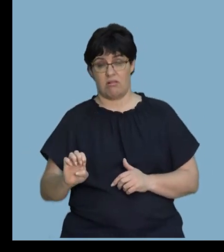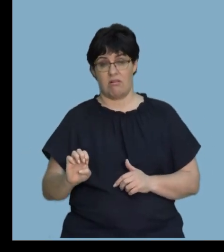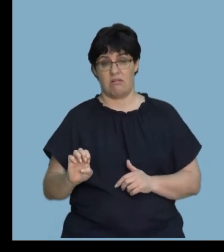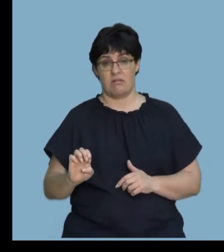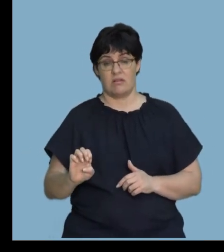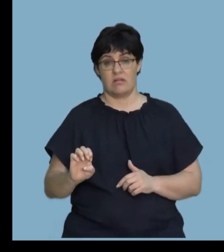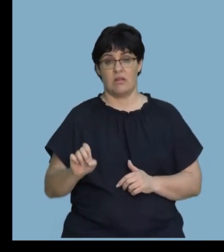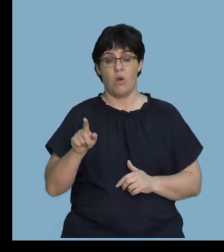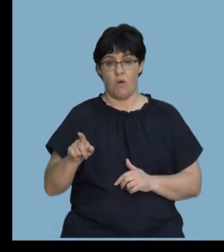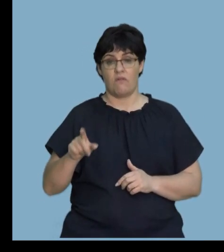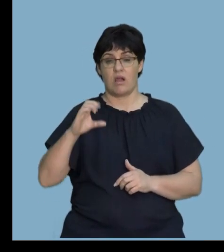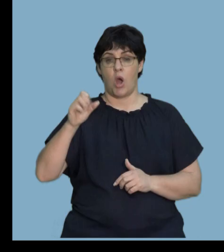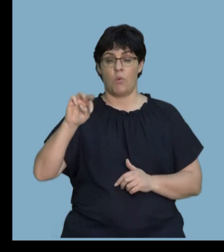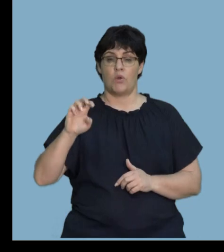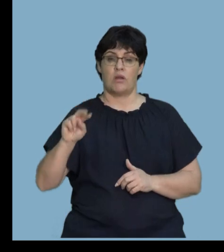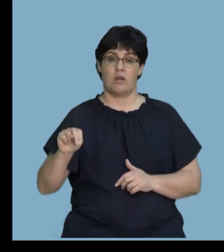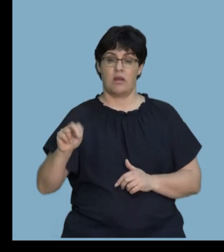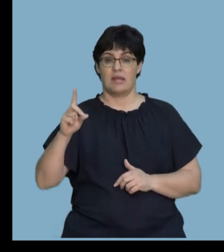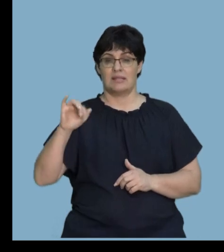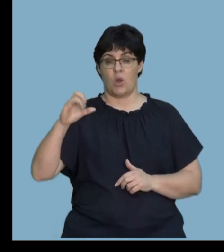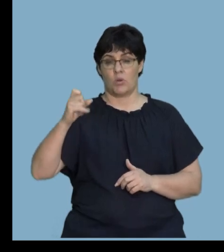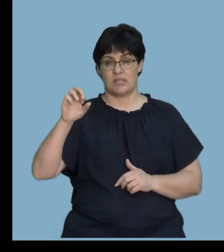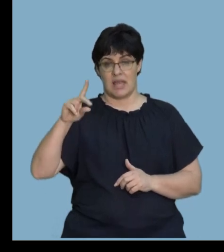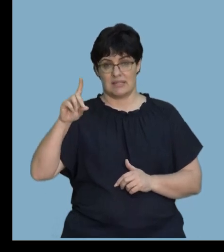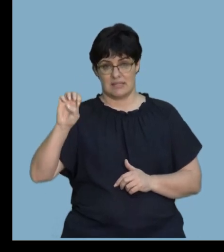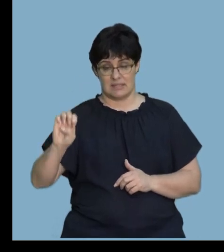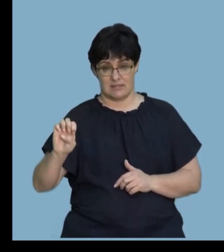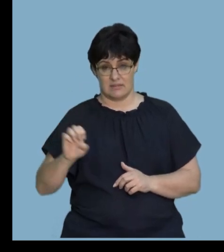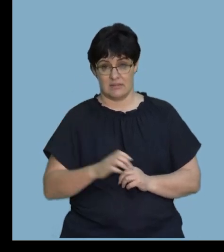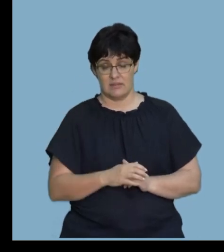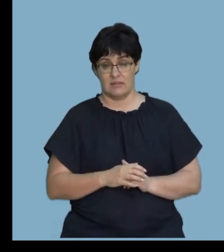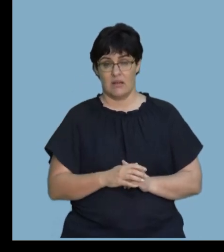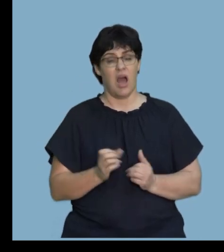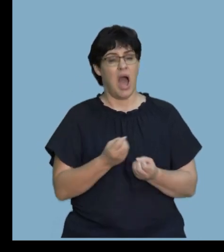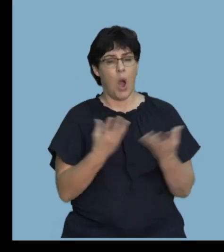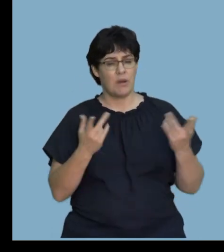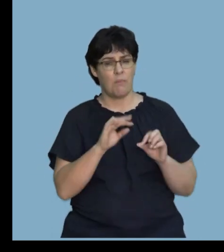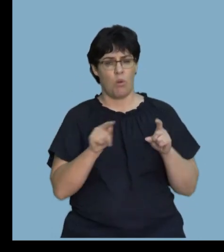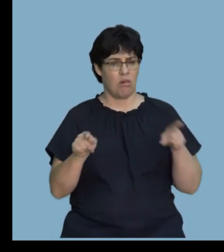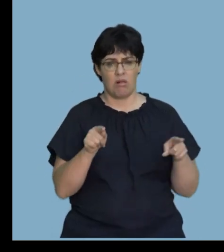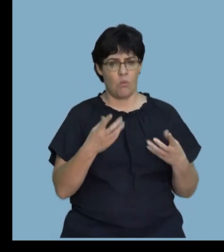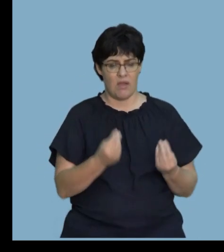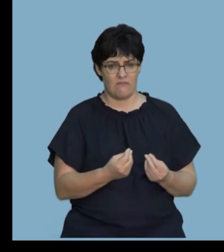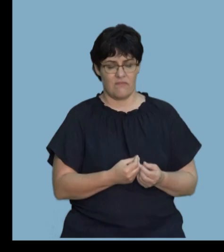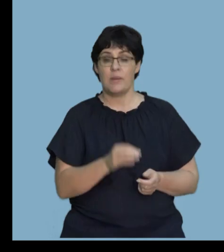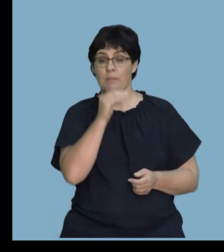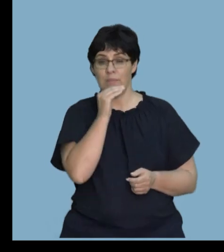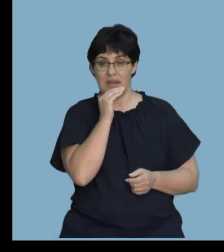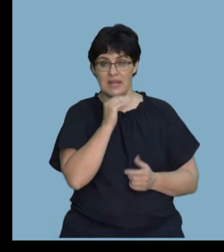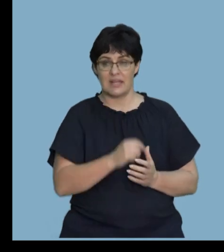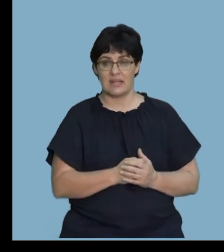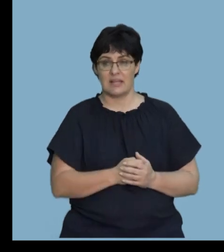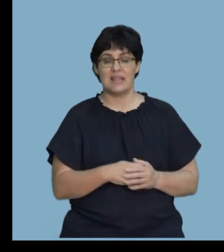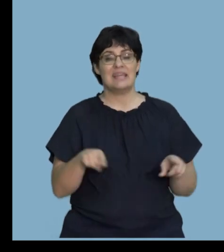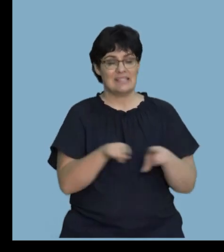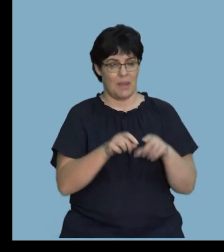of carbon dioxide, okay, gas, right. Now, how many moles do we have then? It means there will be the same number of moles.